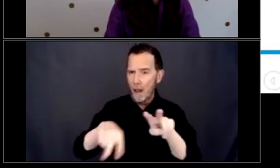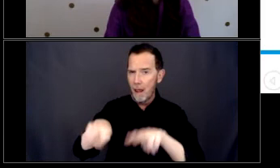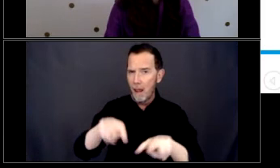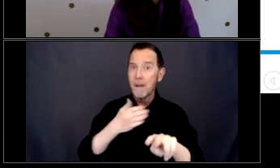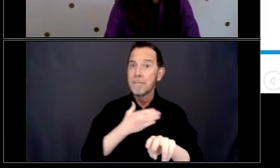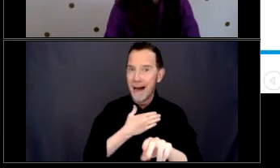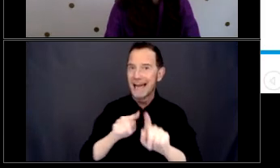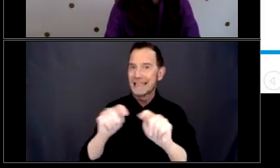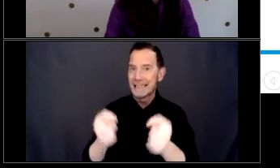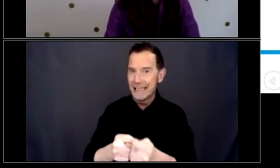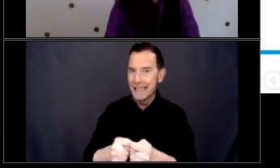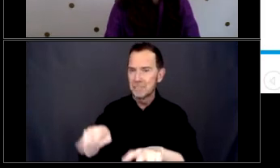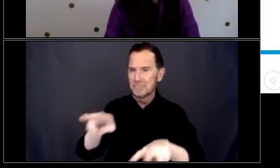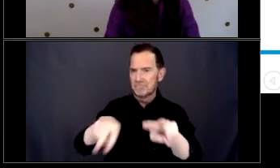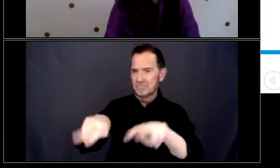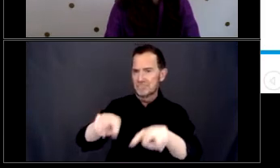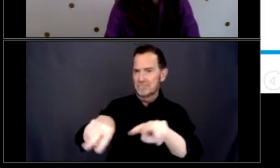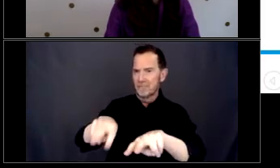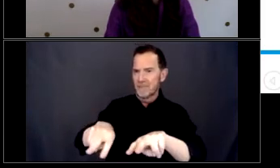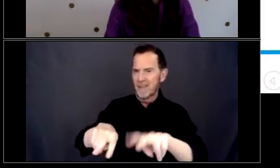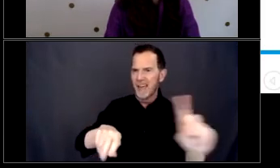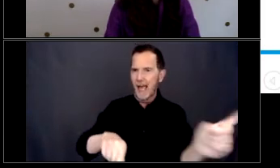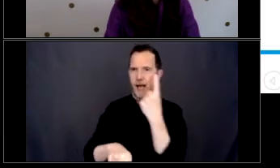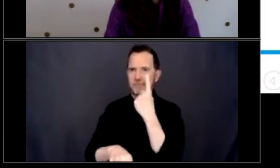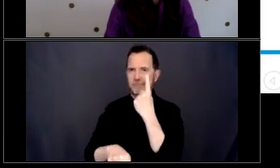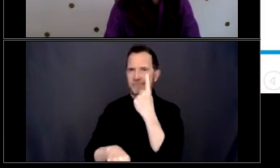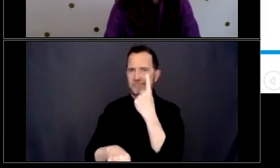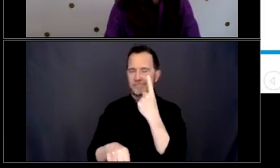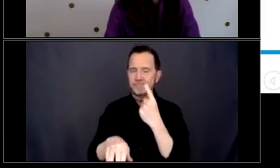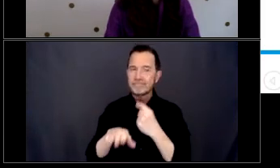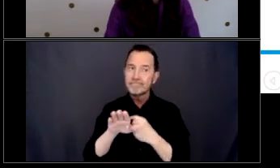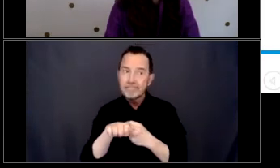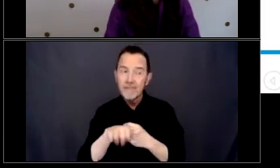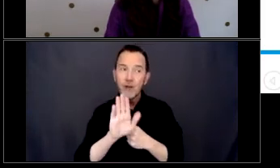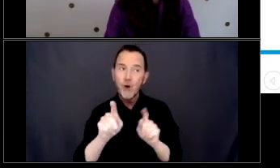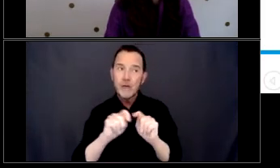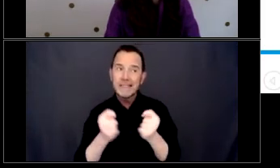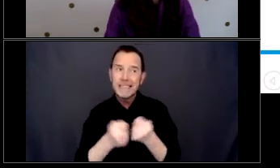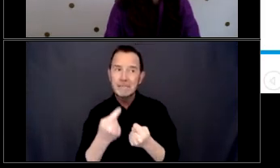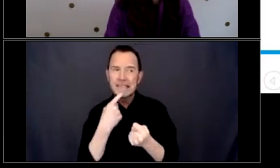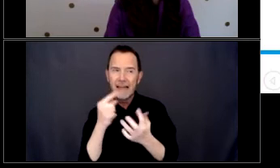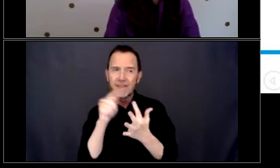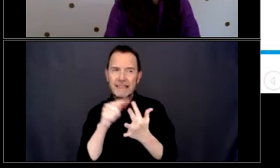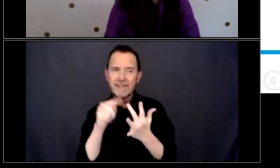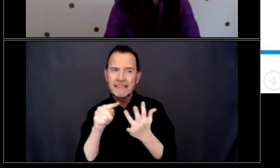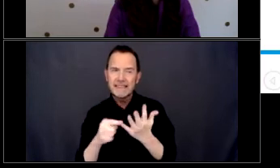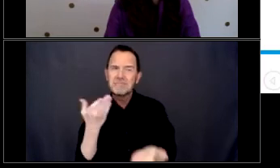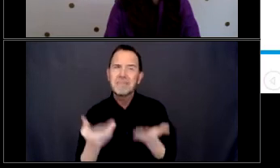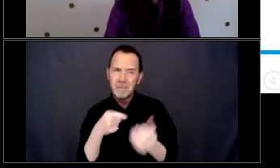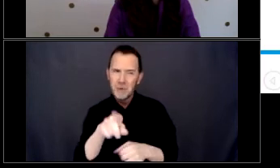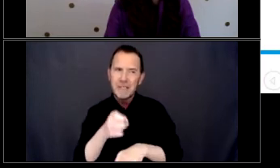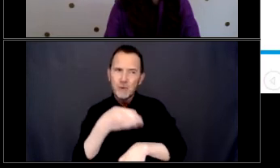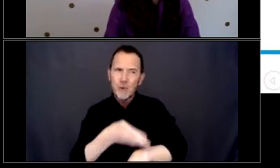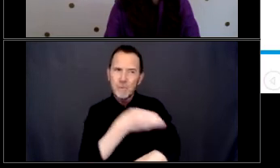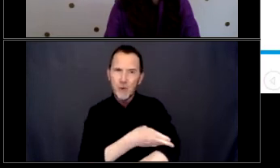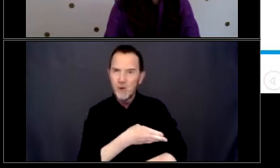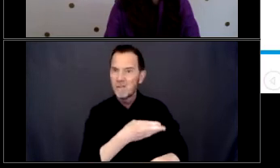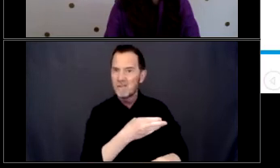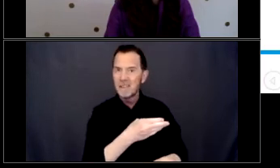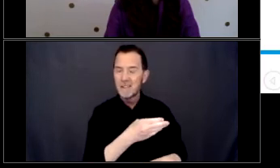This looks really good. Can you please talk about those best practices with other people? Here's a few things that you need to work on. And